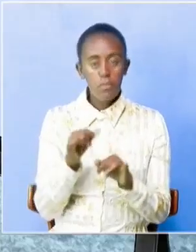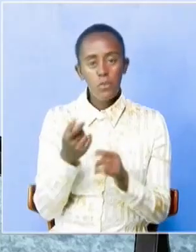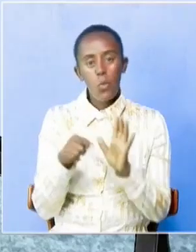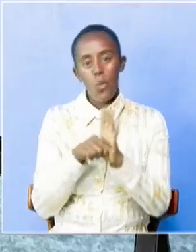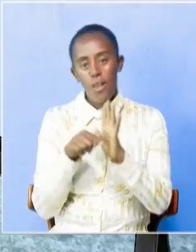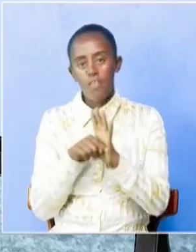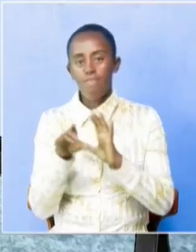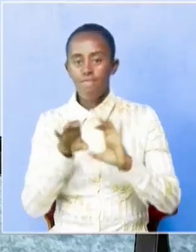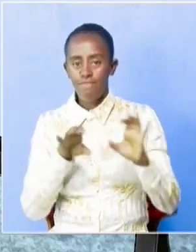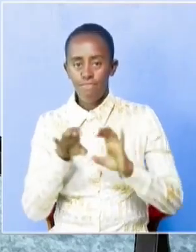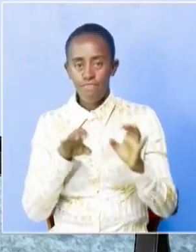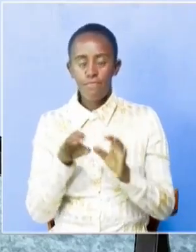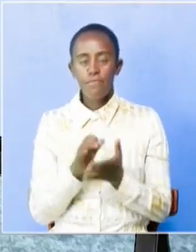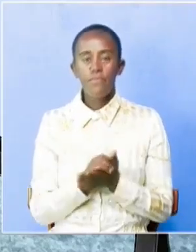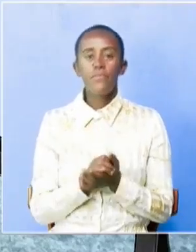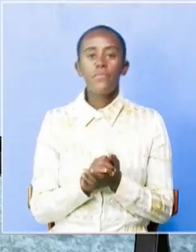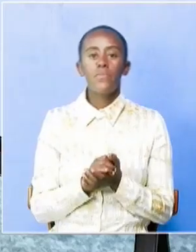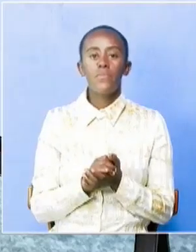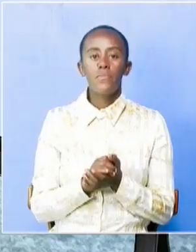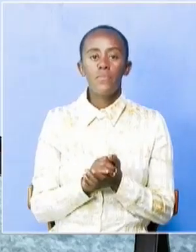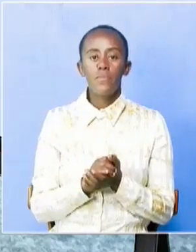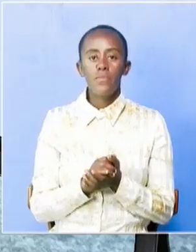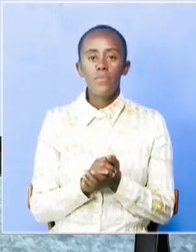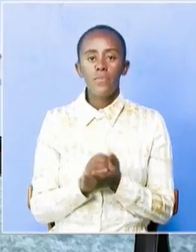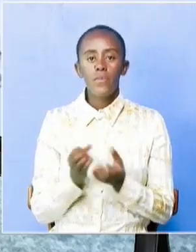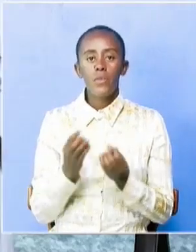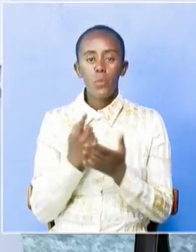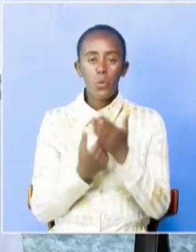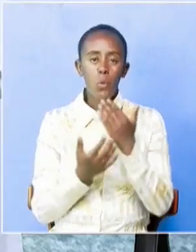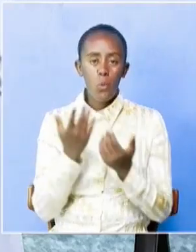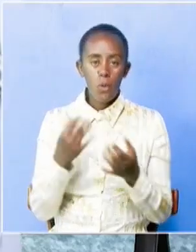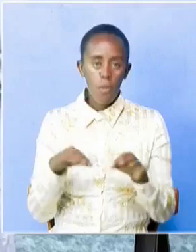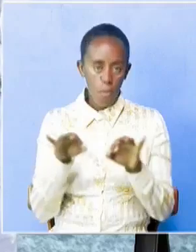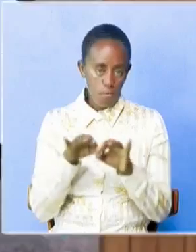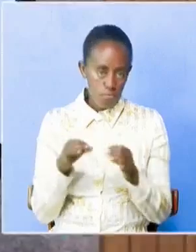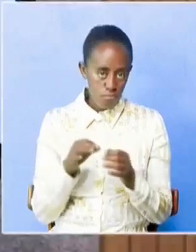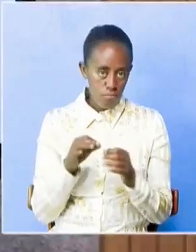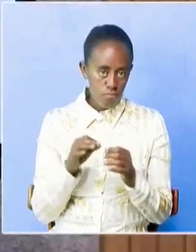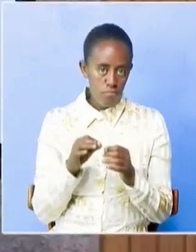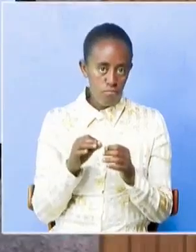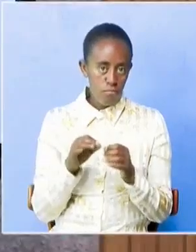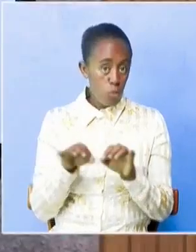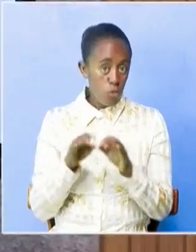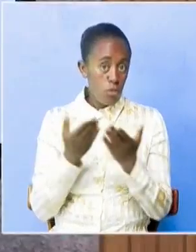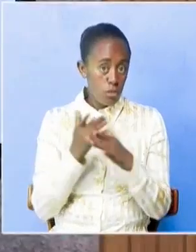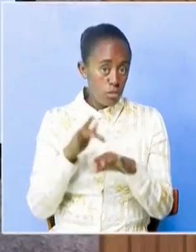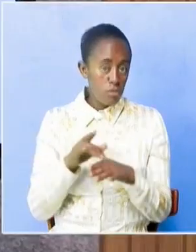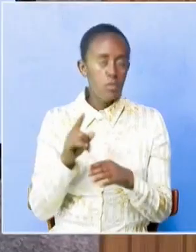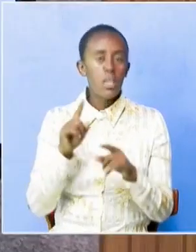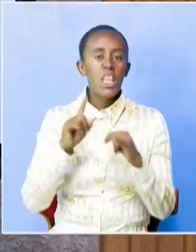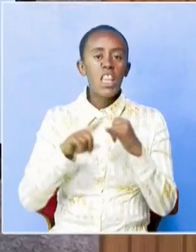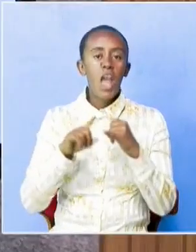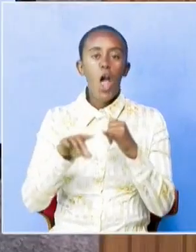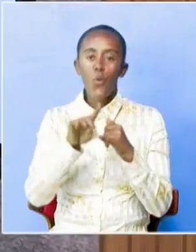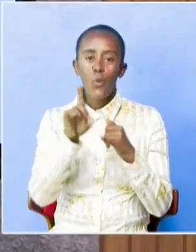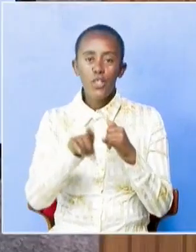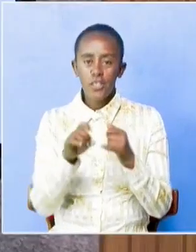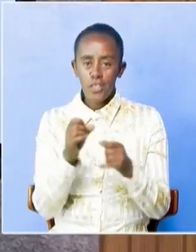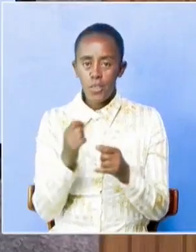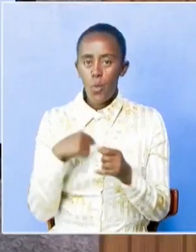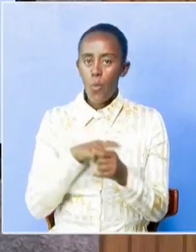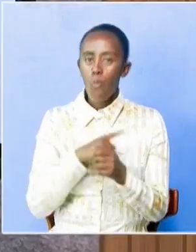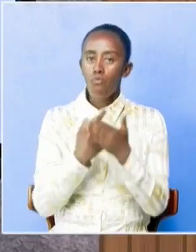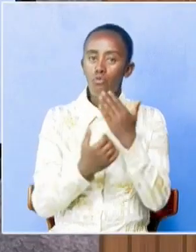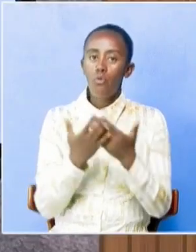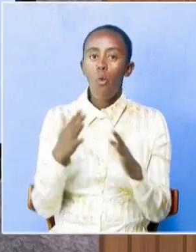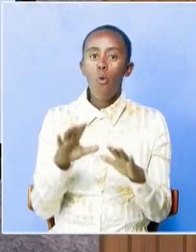these are the two most important rules that we talked about when we are making tag questions. We also